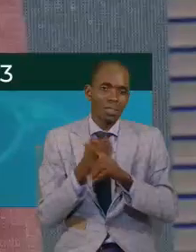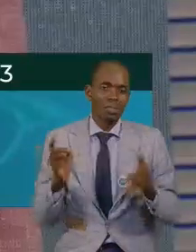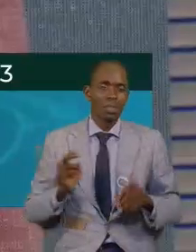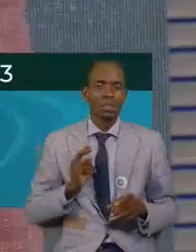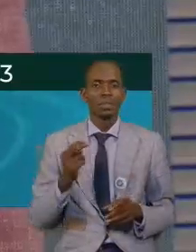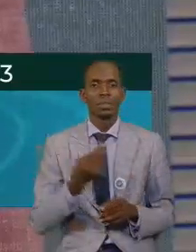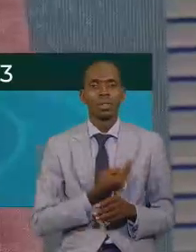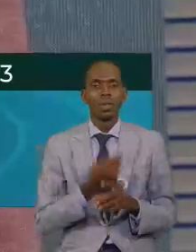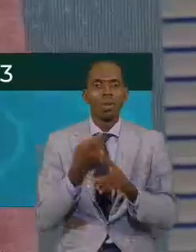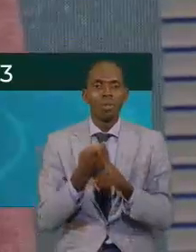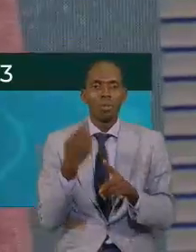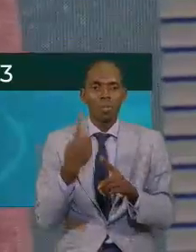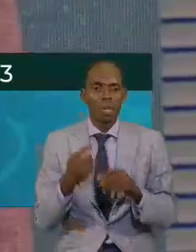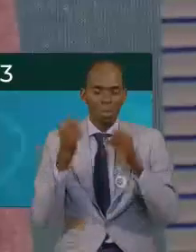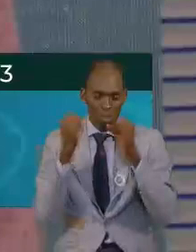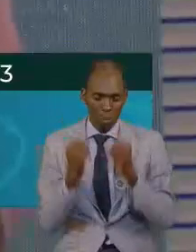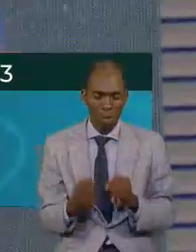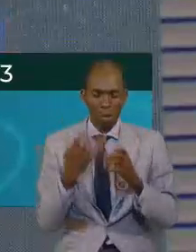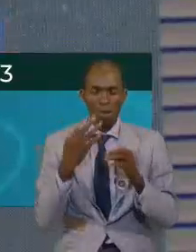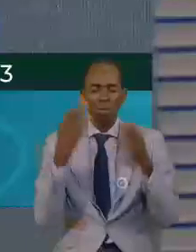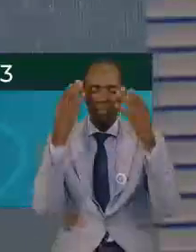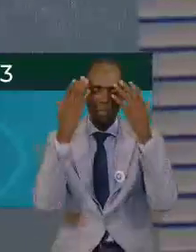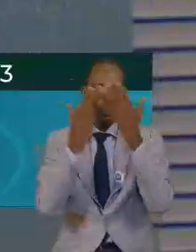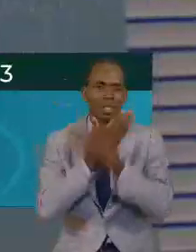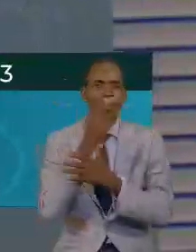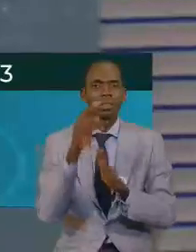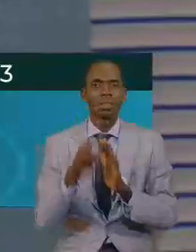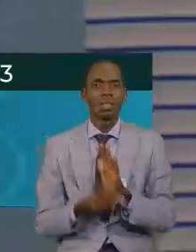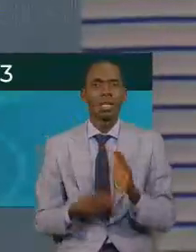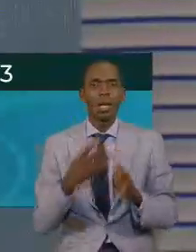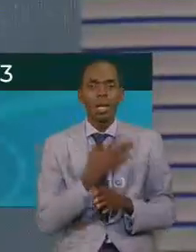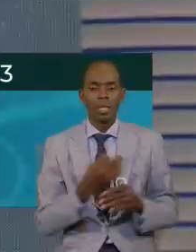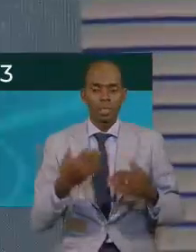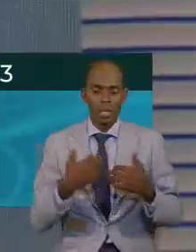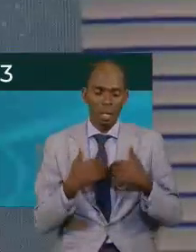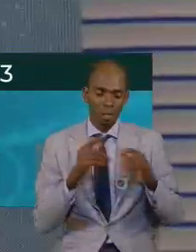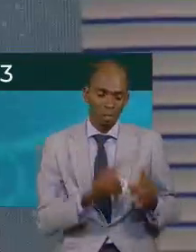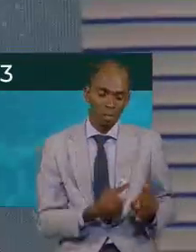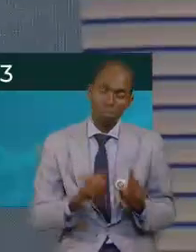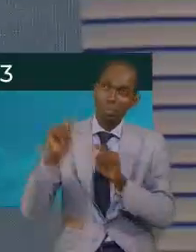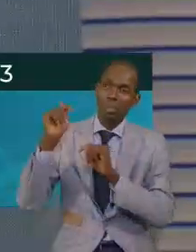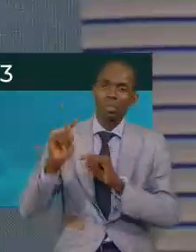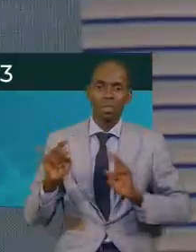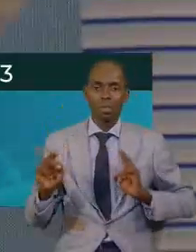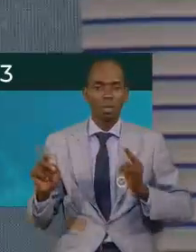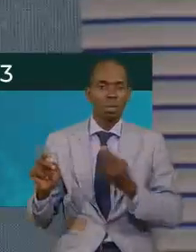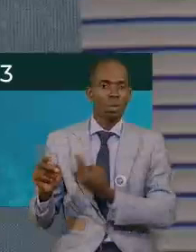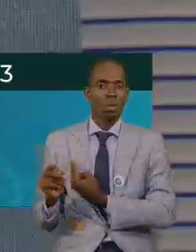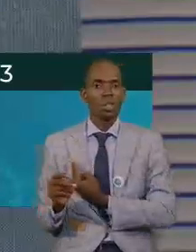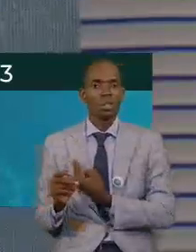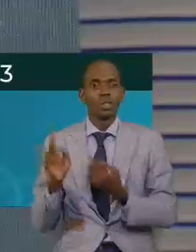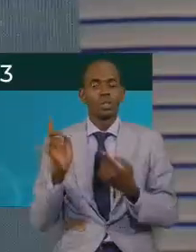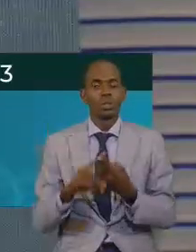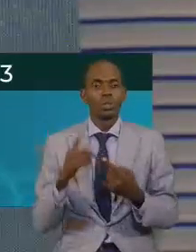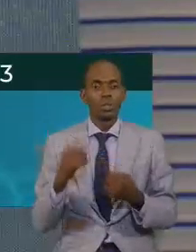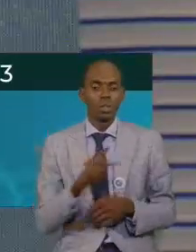from the power of darkness, and he has translated us into the